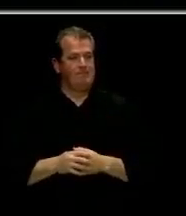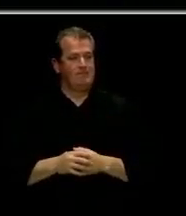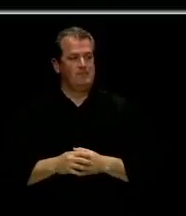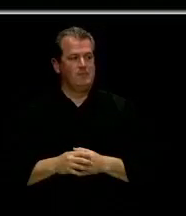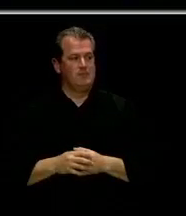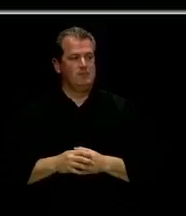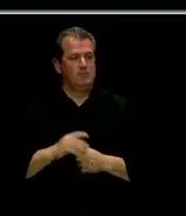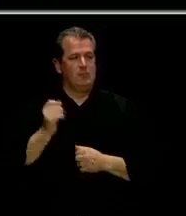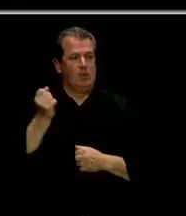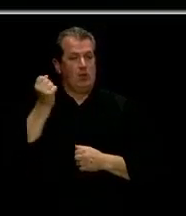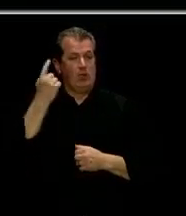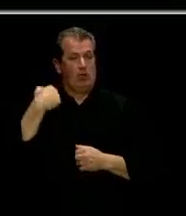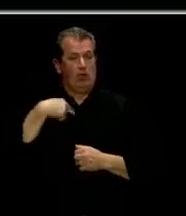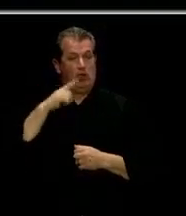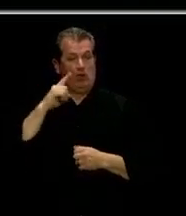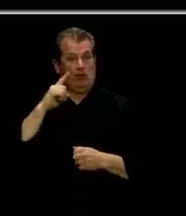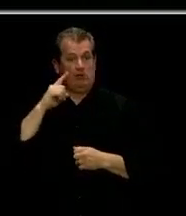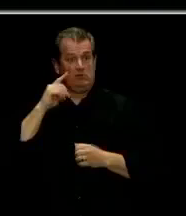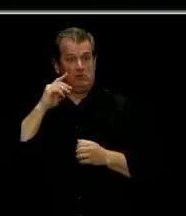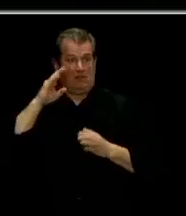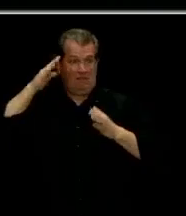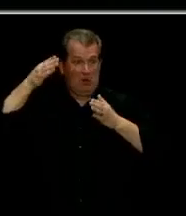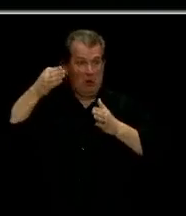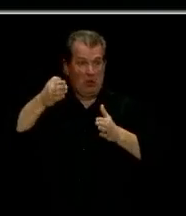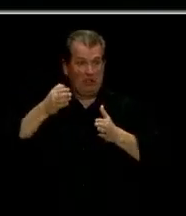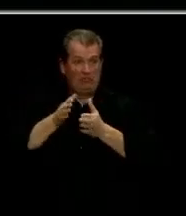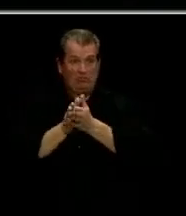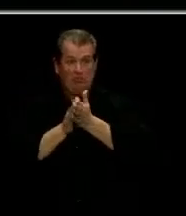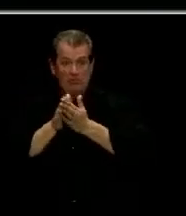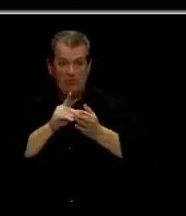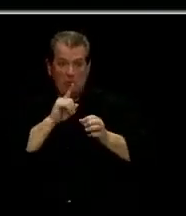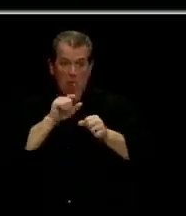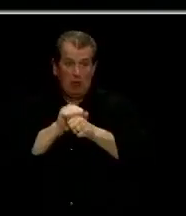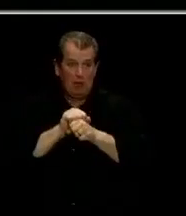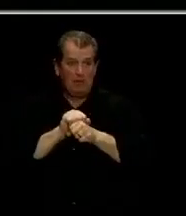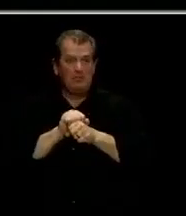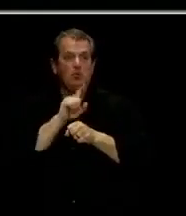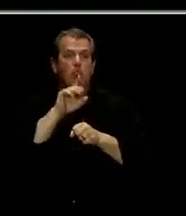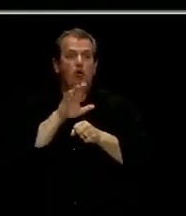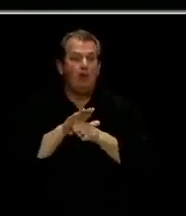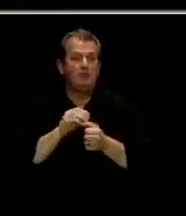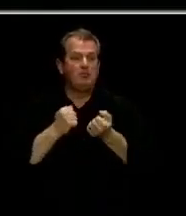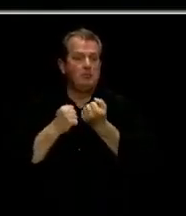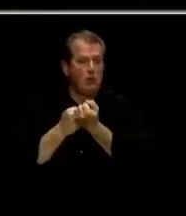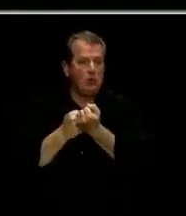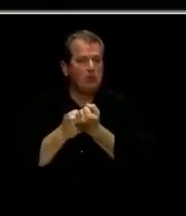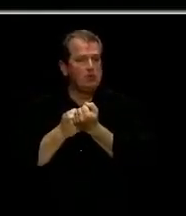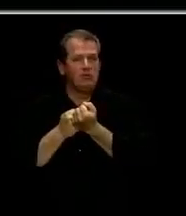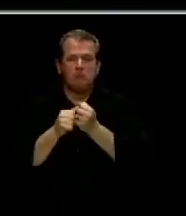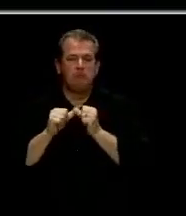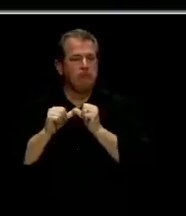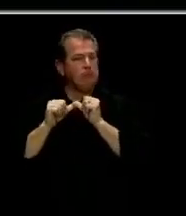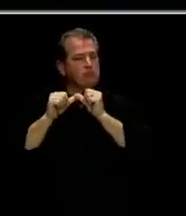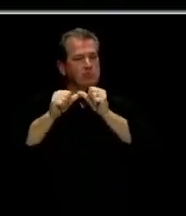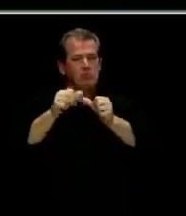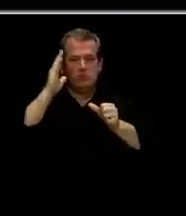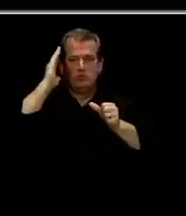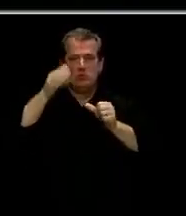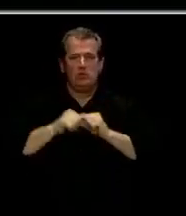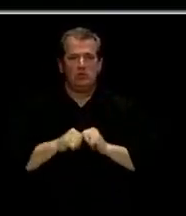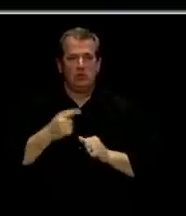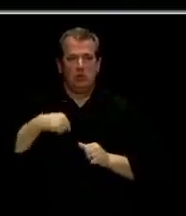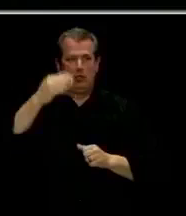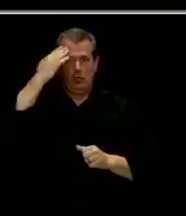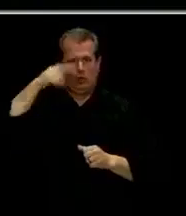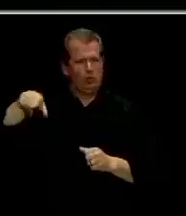the commitment from the governor, the legislature, and the commissioner has been steadfast that we know that you